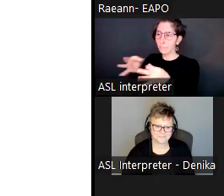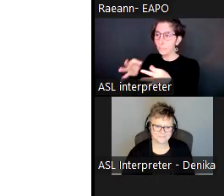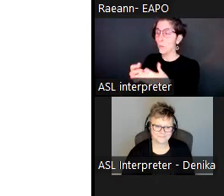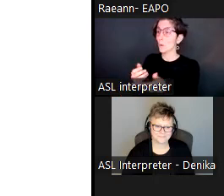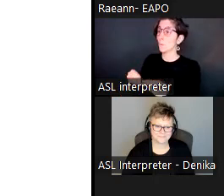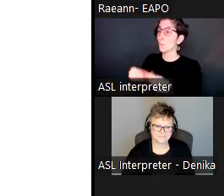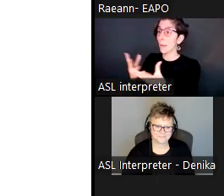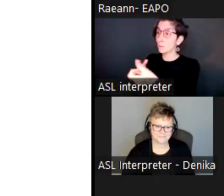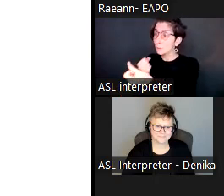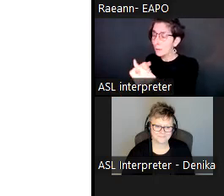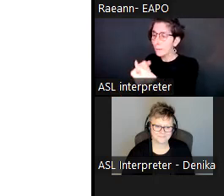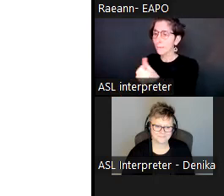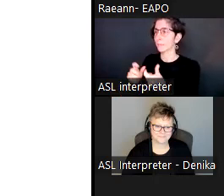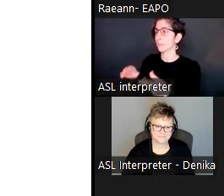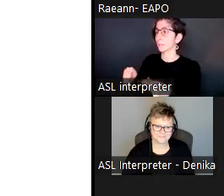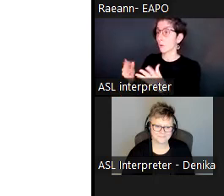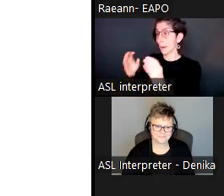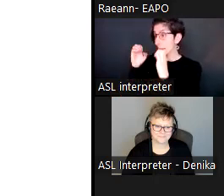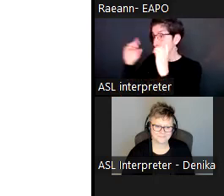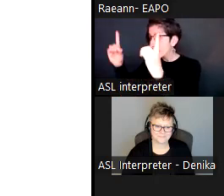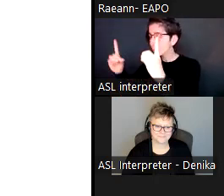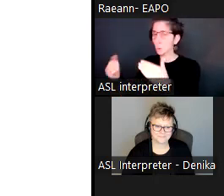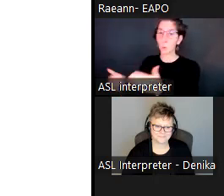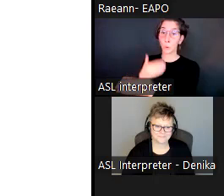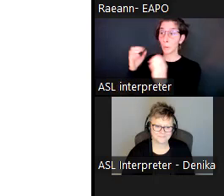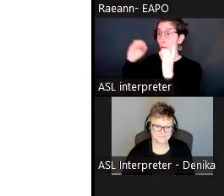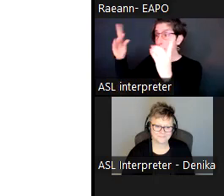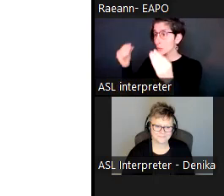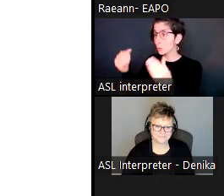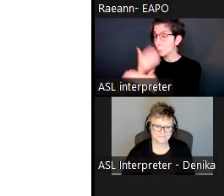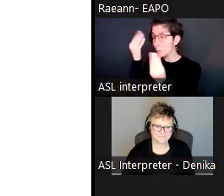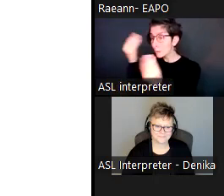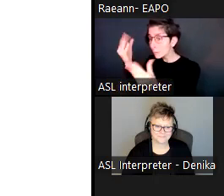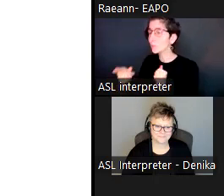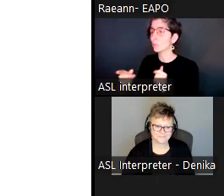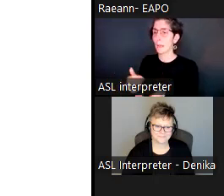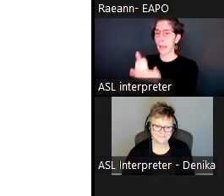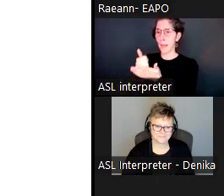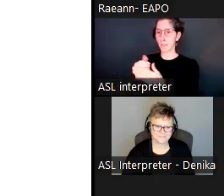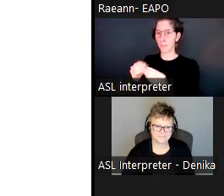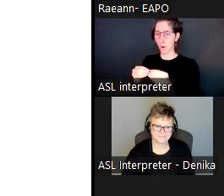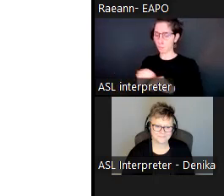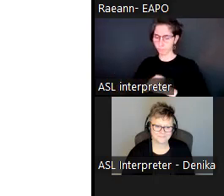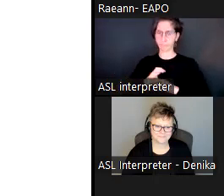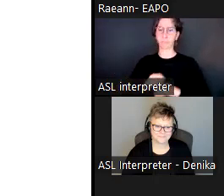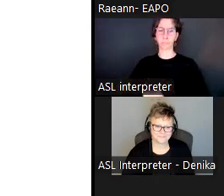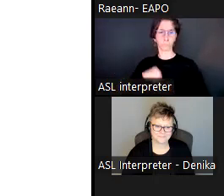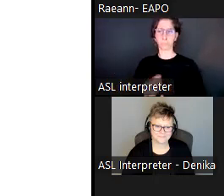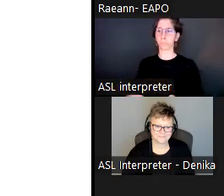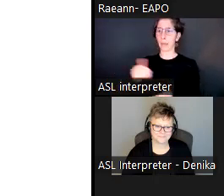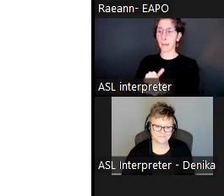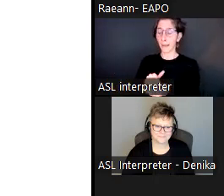they educate them, they re-educate them, they help them regain their personal dignity, they share